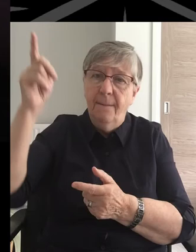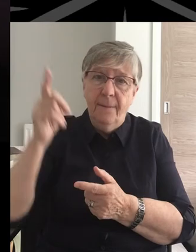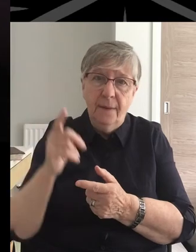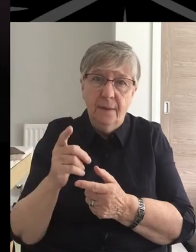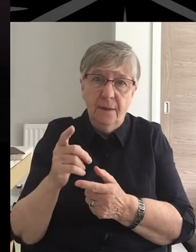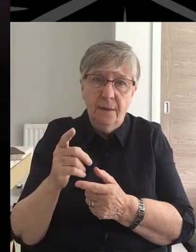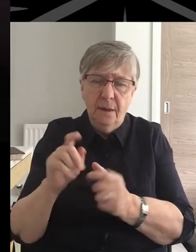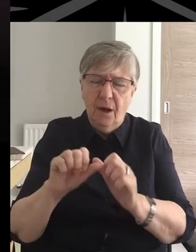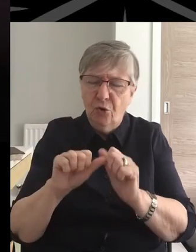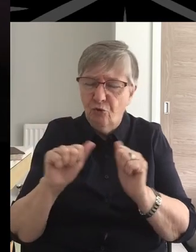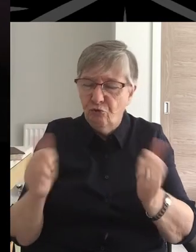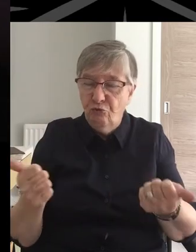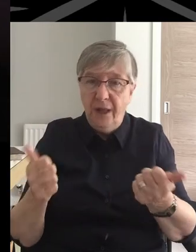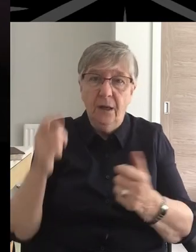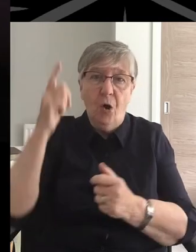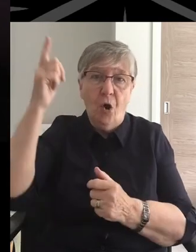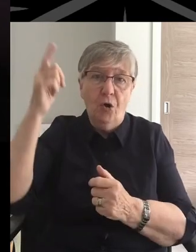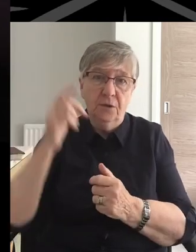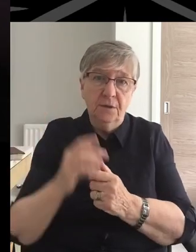a great God